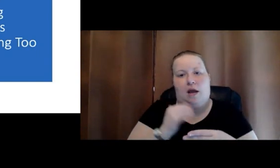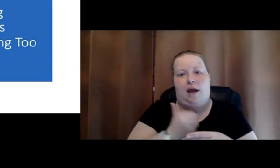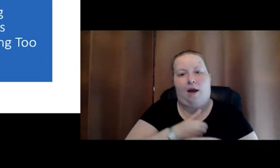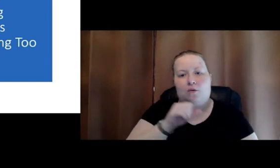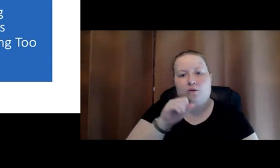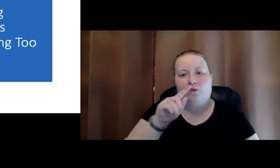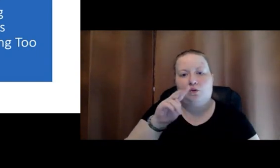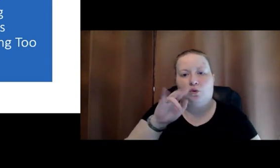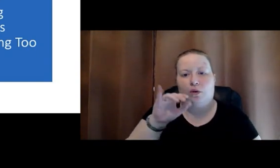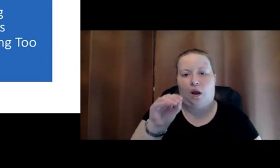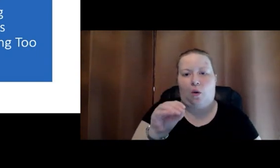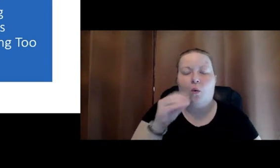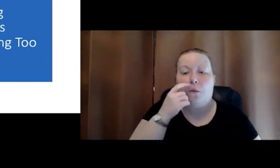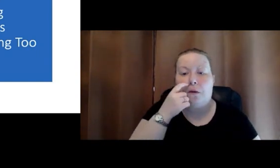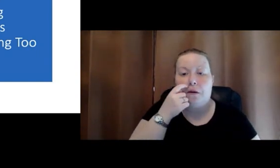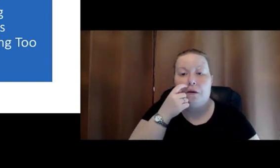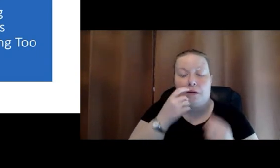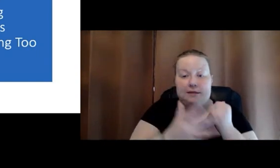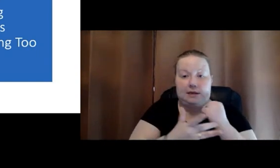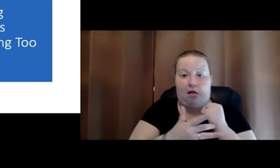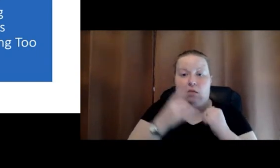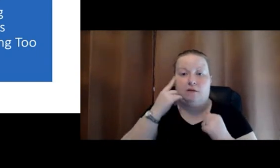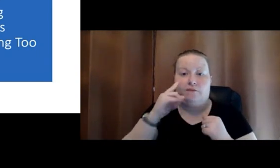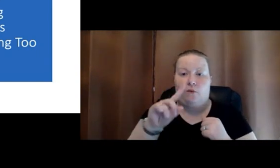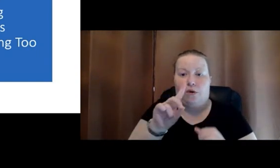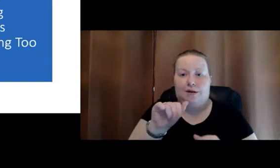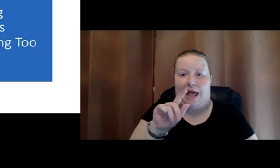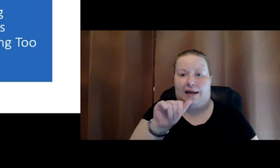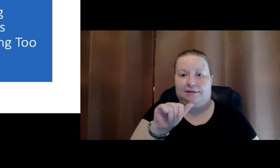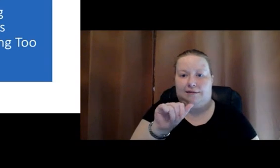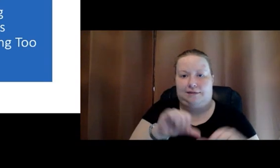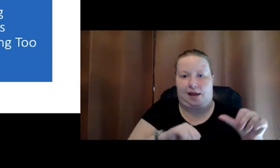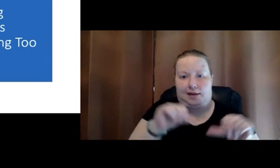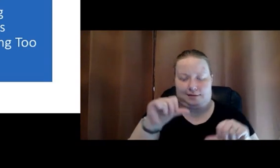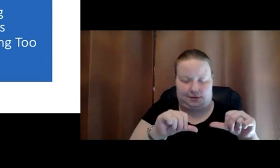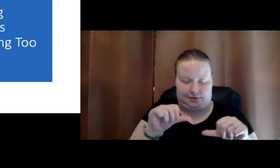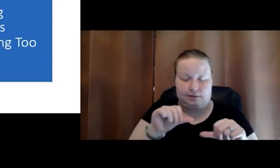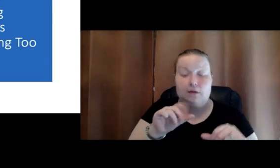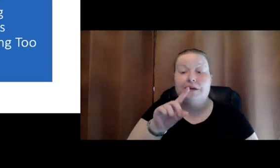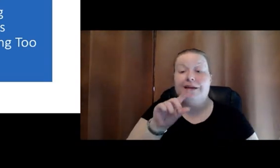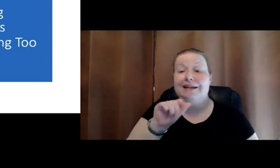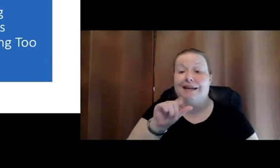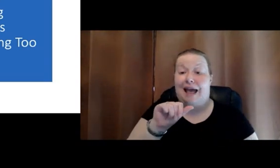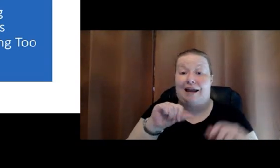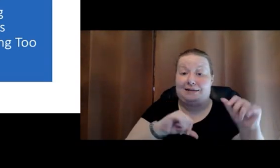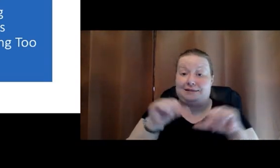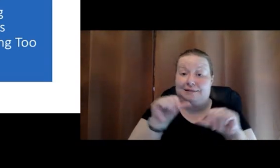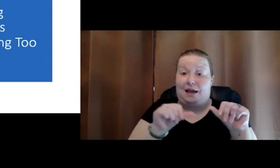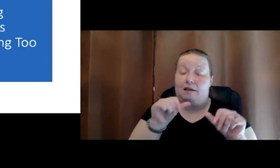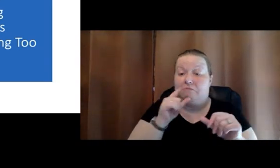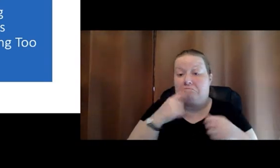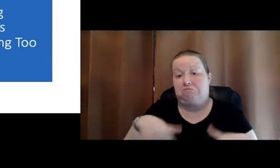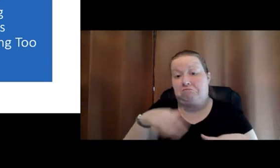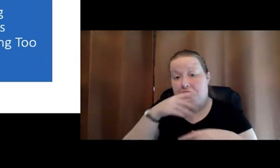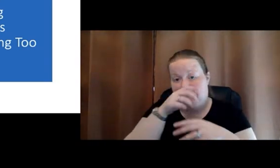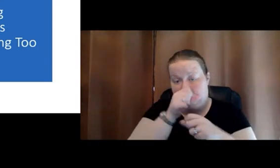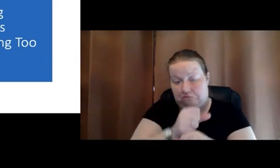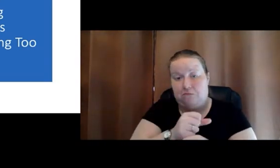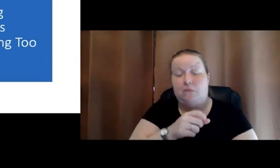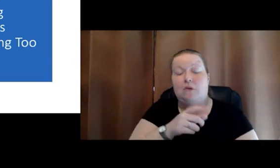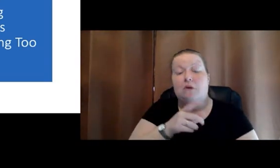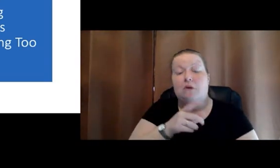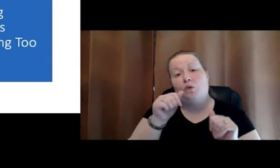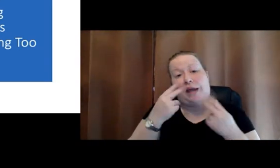technology designed specifically for people that do data science. And data science is fascinating. On this image, you can actually observe